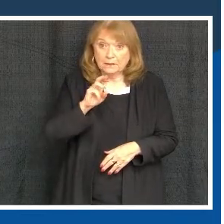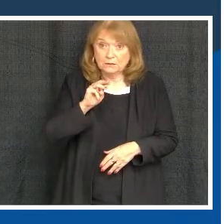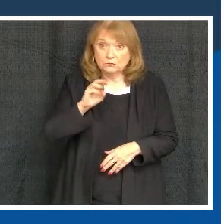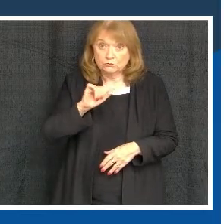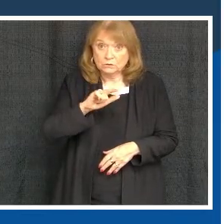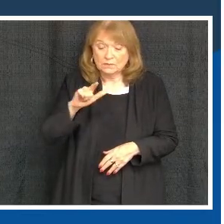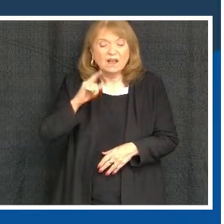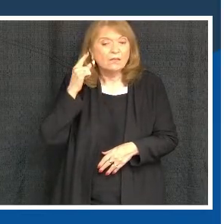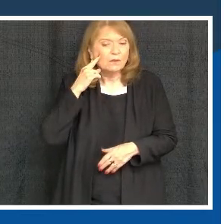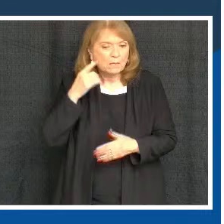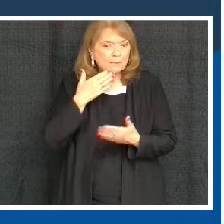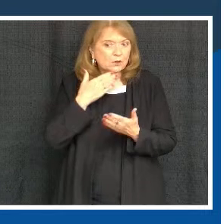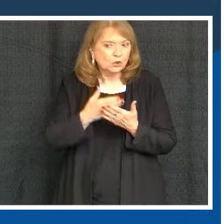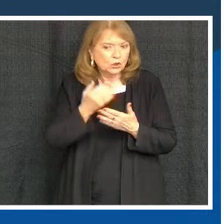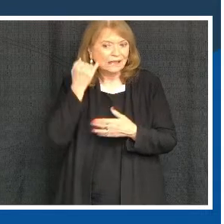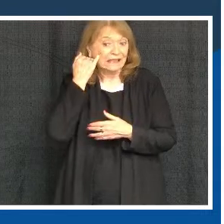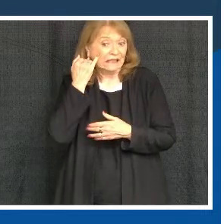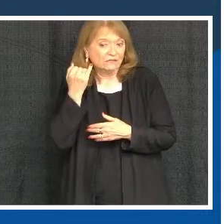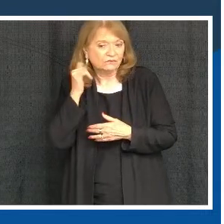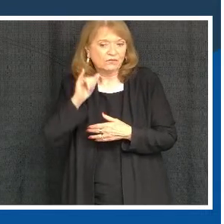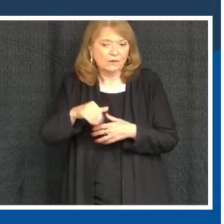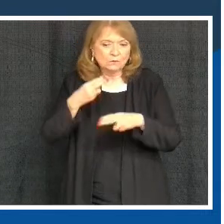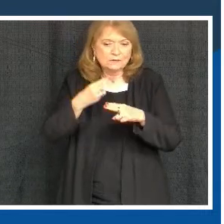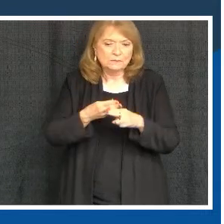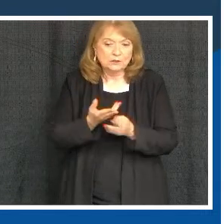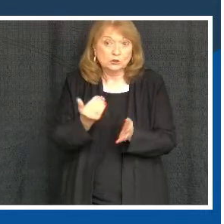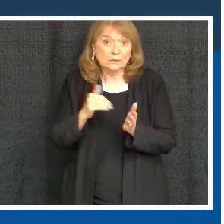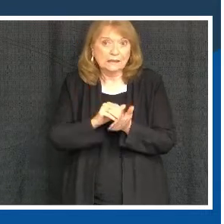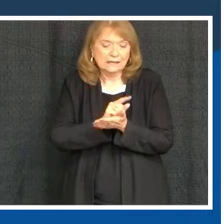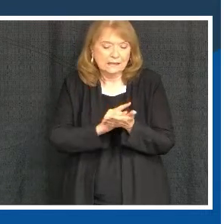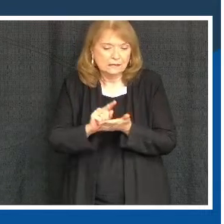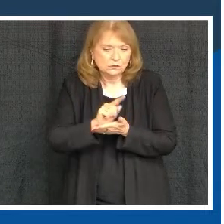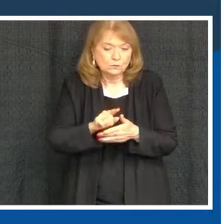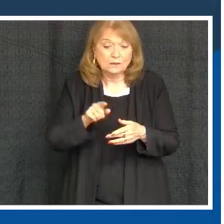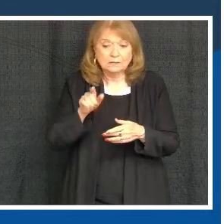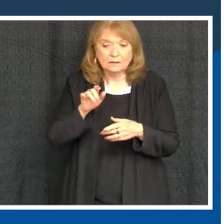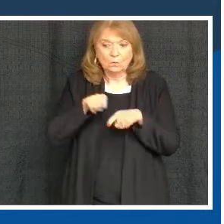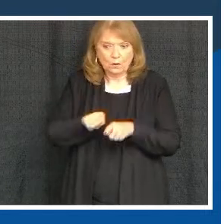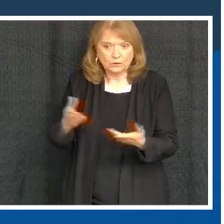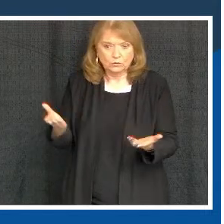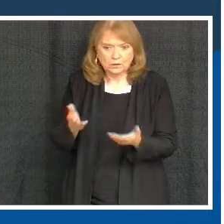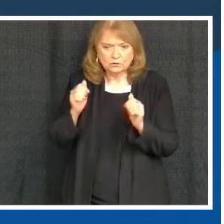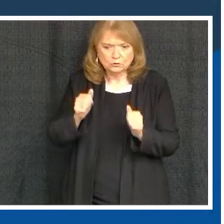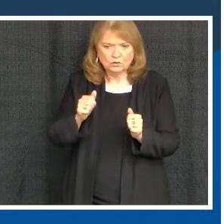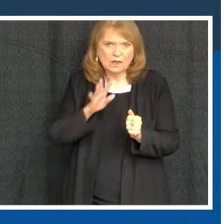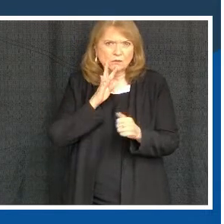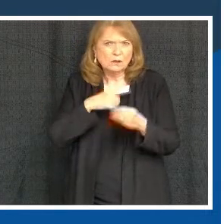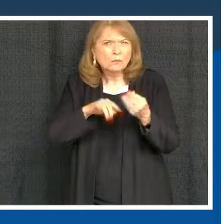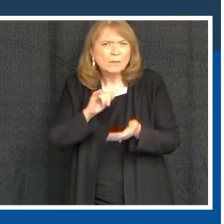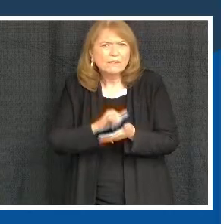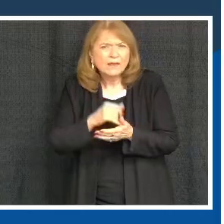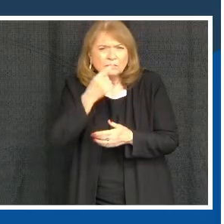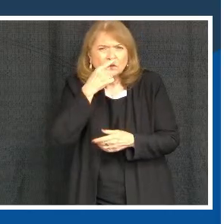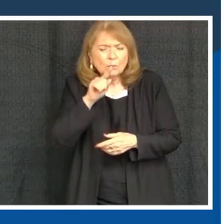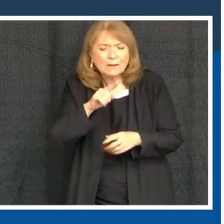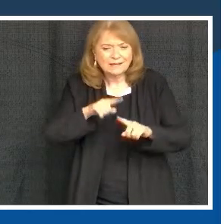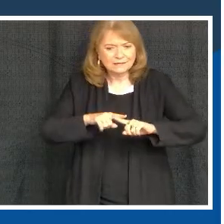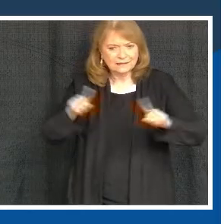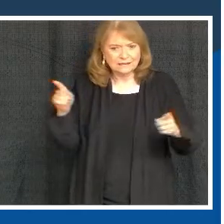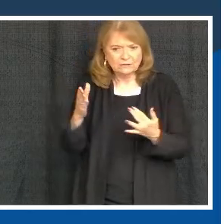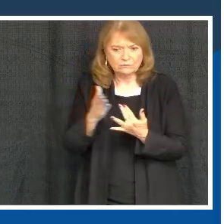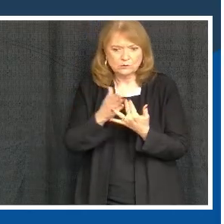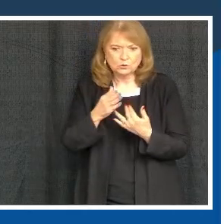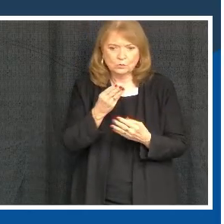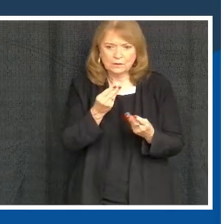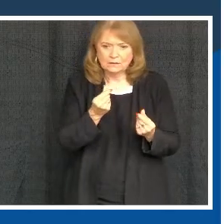just in case that were to be mentioned again next week while you're here. Can you kind of address that, if you don't mind, and the difference between